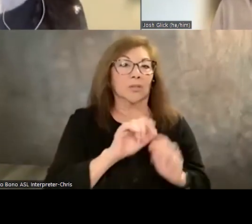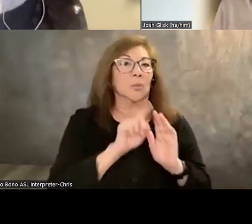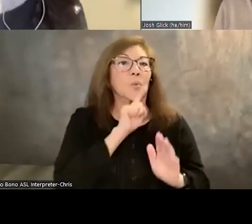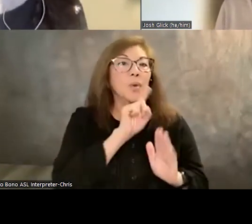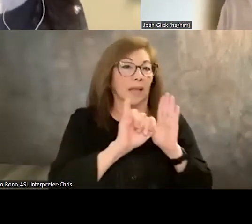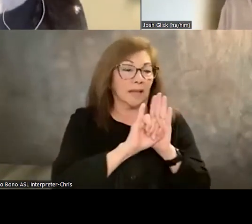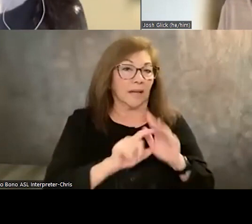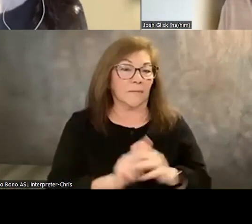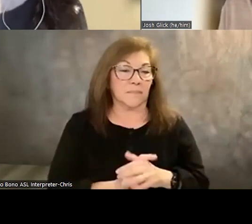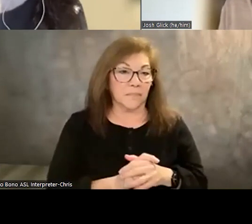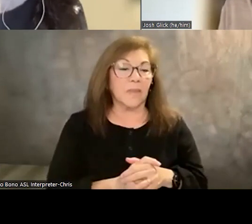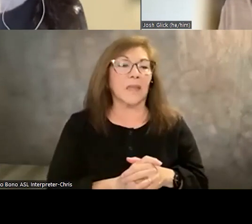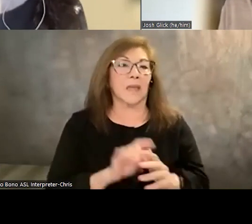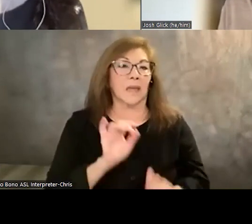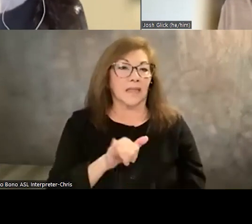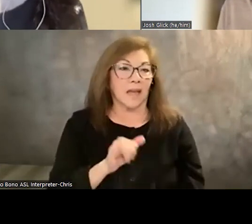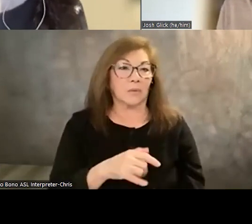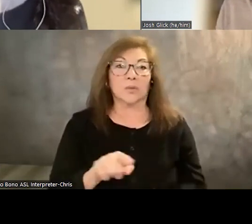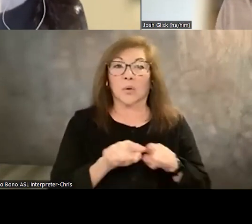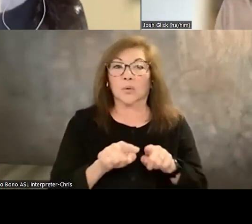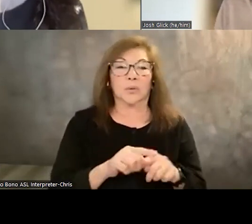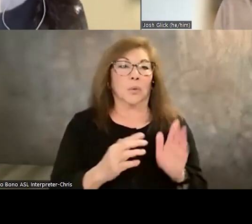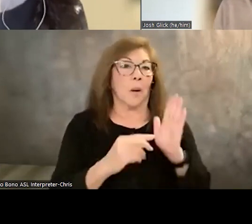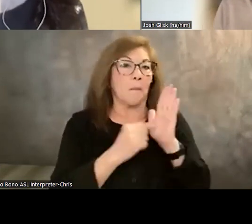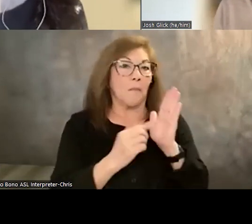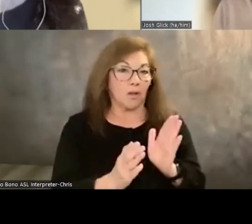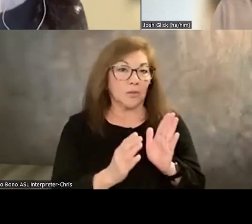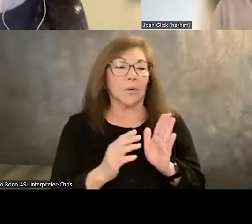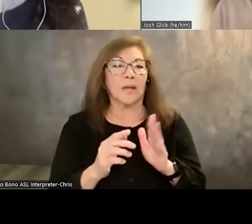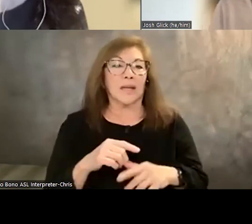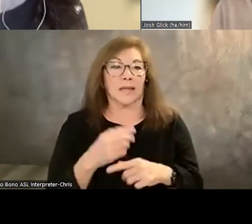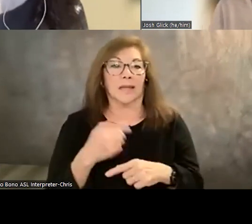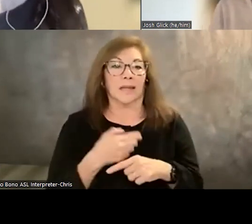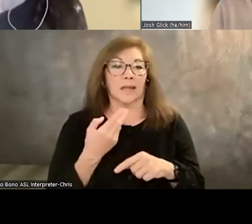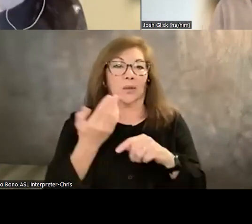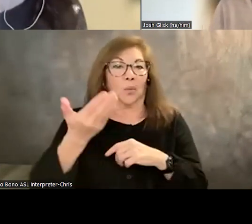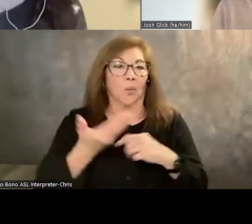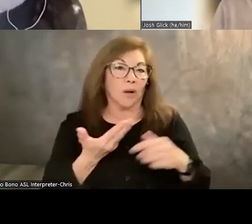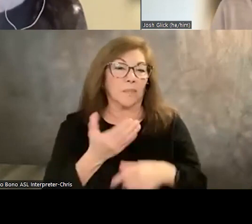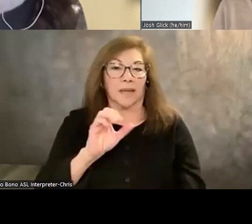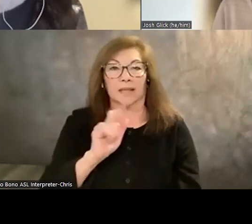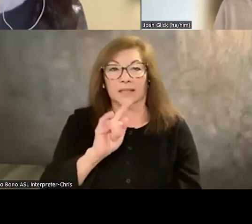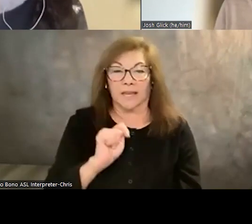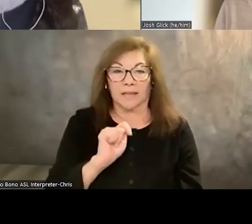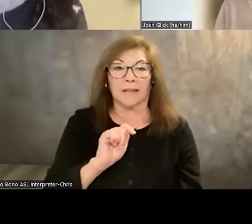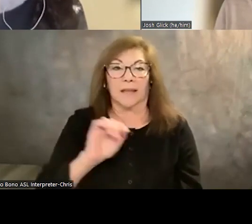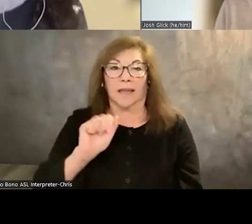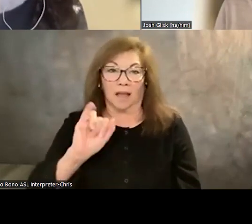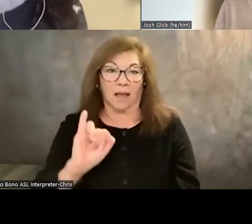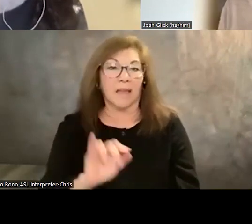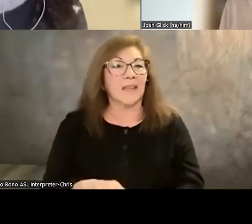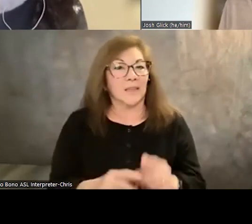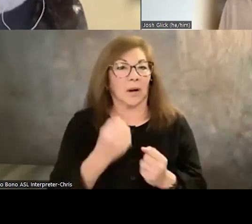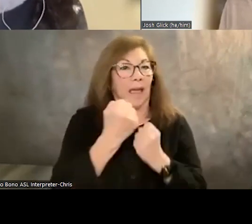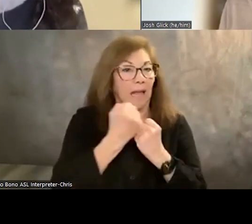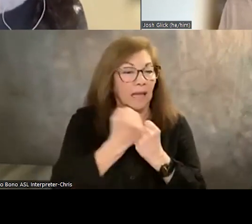And that was also a model that was used in Welcome to Chechnya. You know, they were kind of allies in that